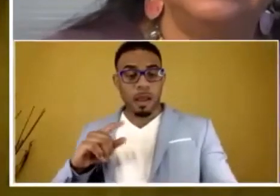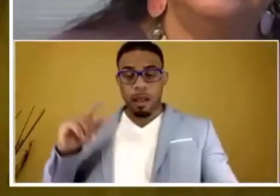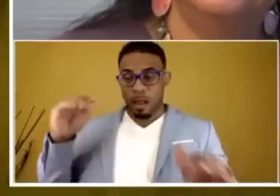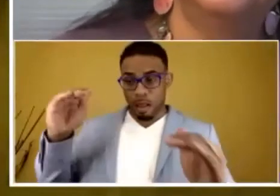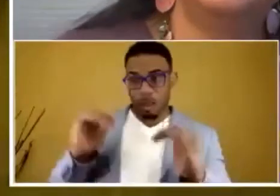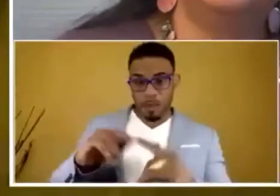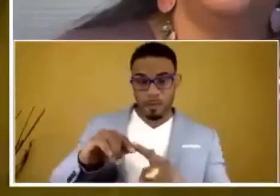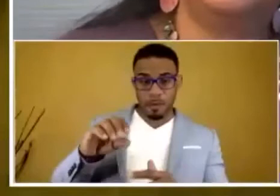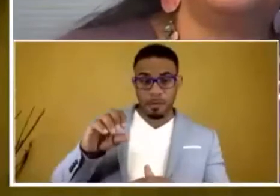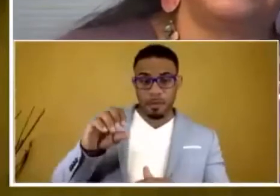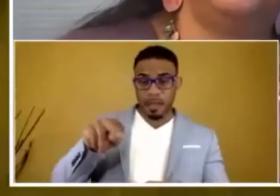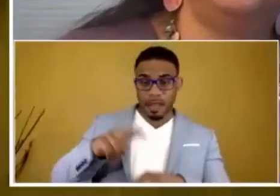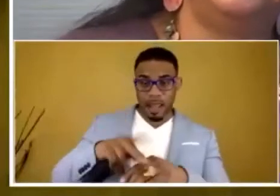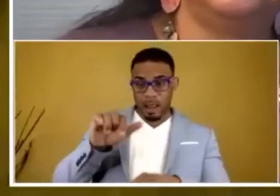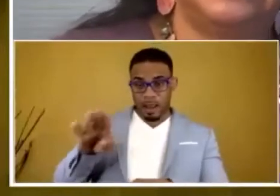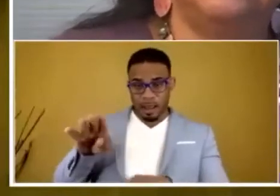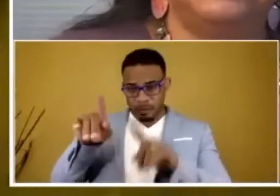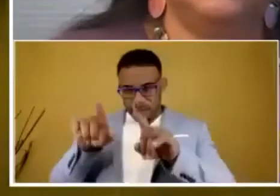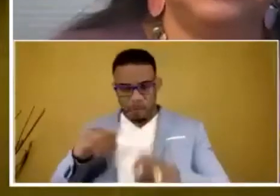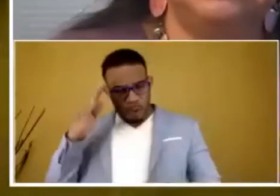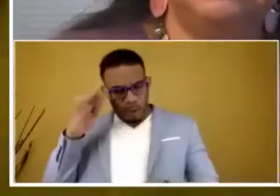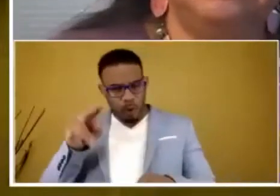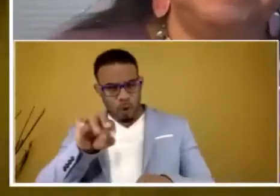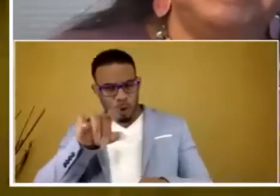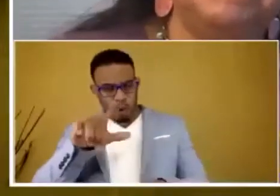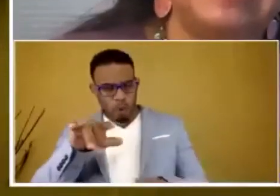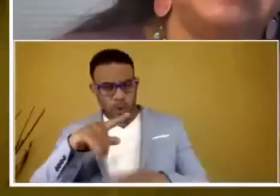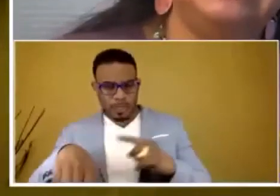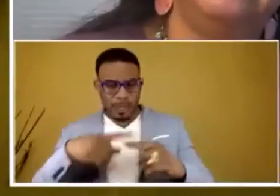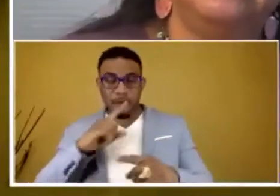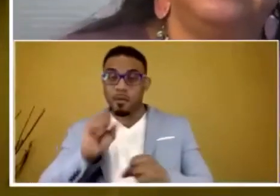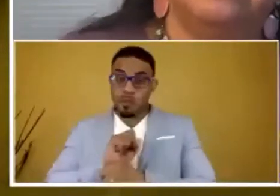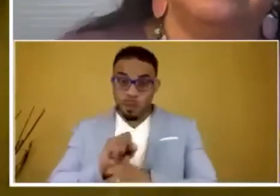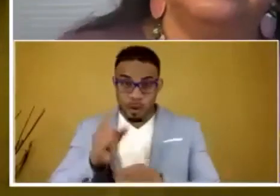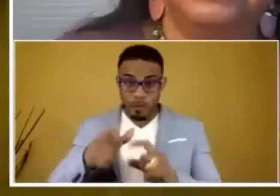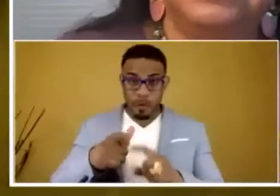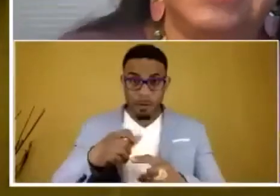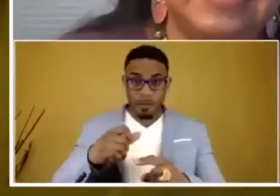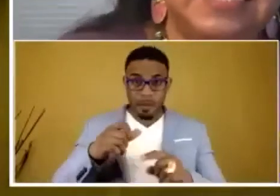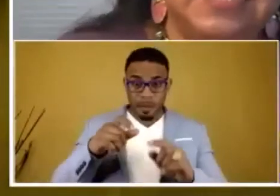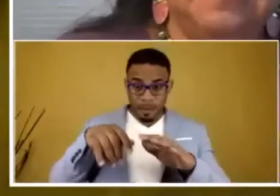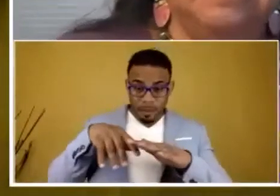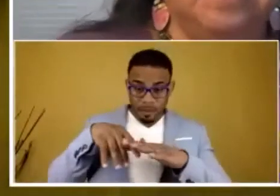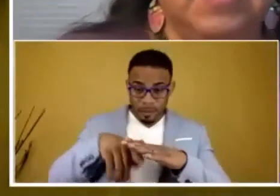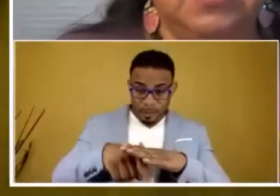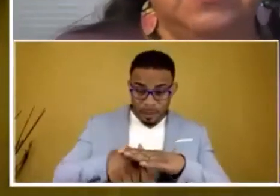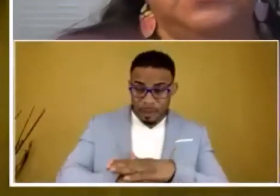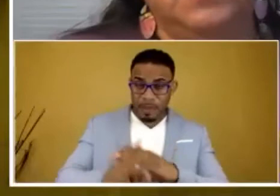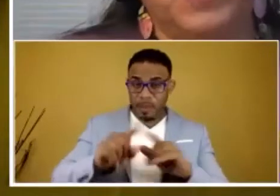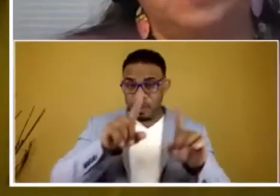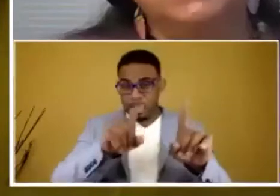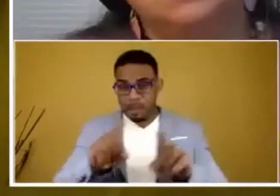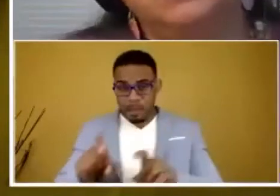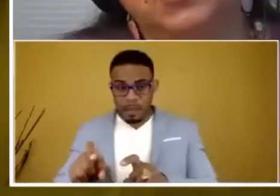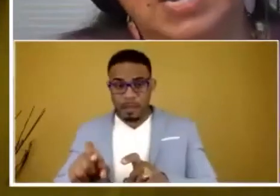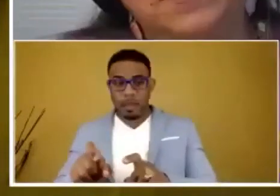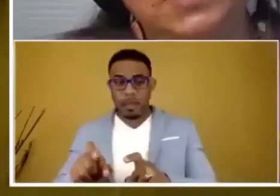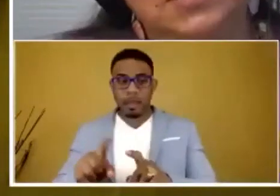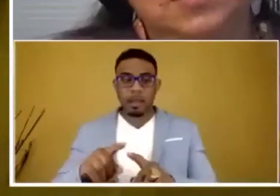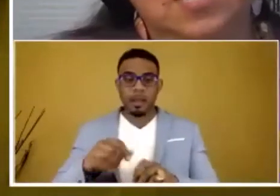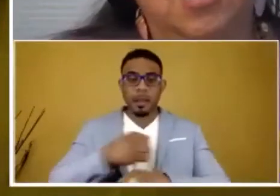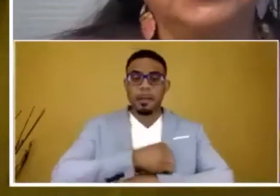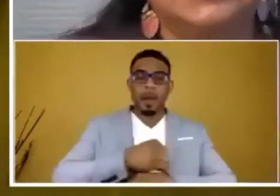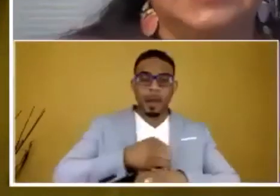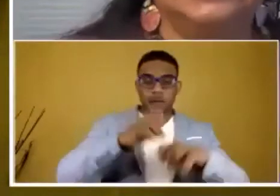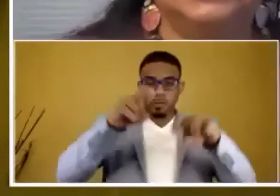Laboratory. So we know that that nuclear cycle is real, from the mining to the testing to the bombs that were